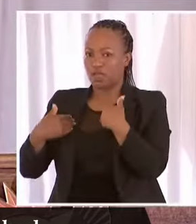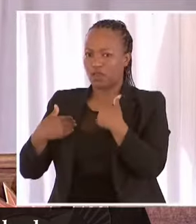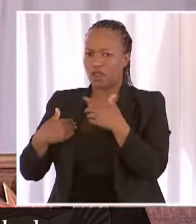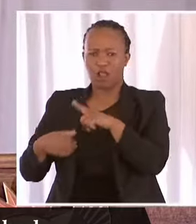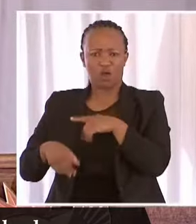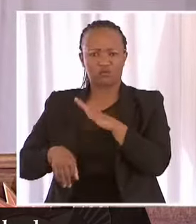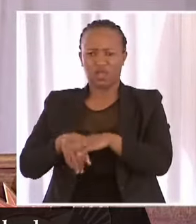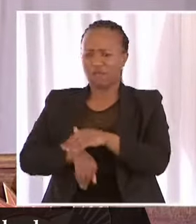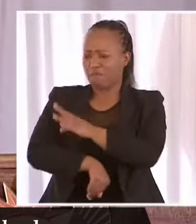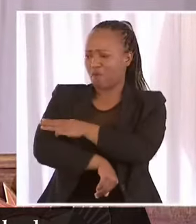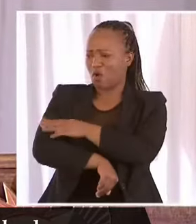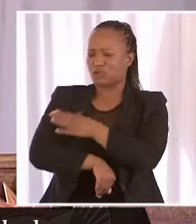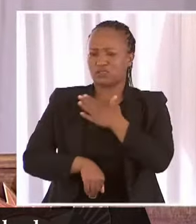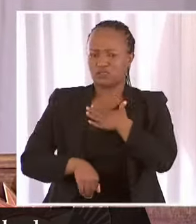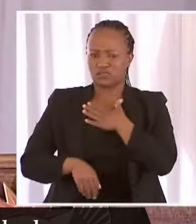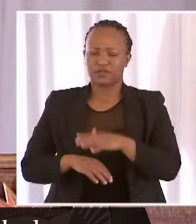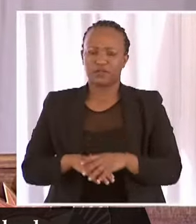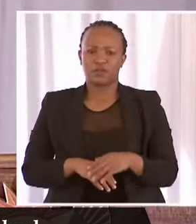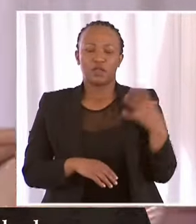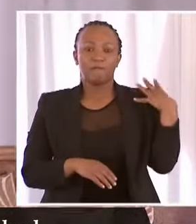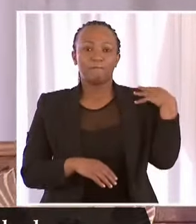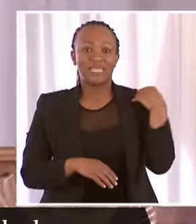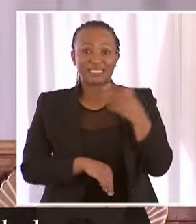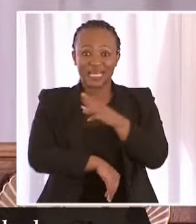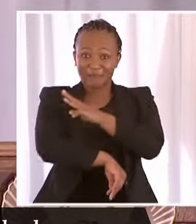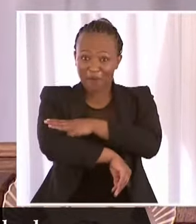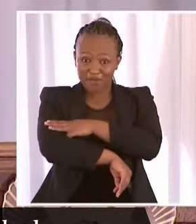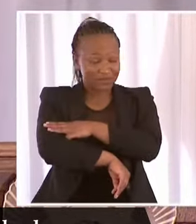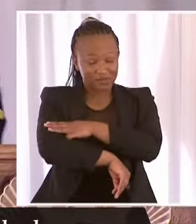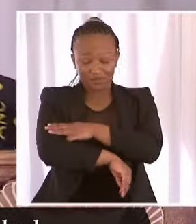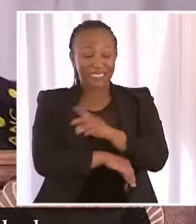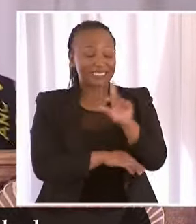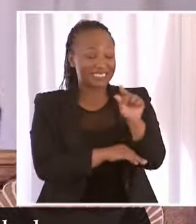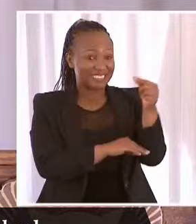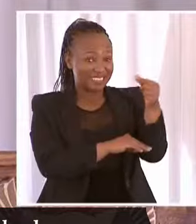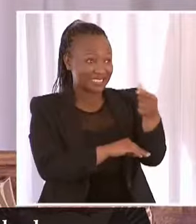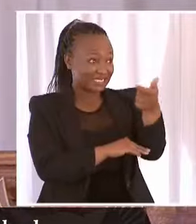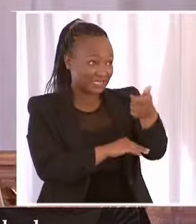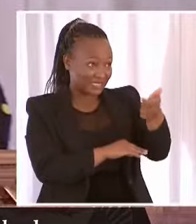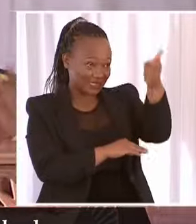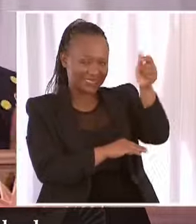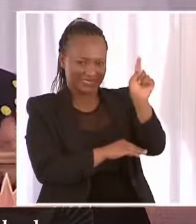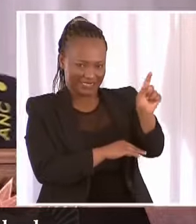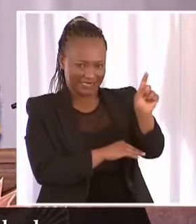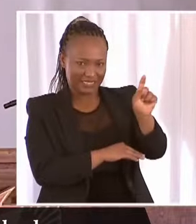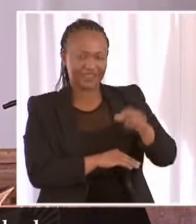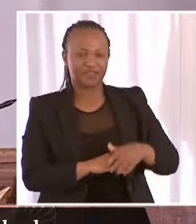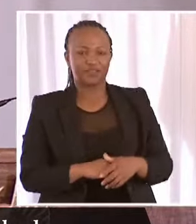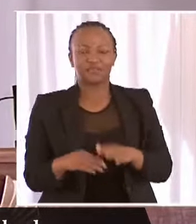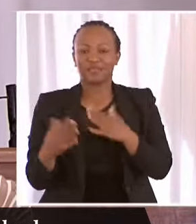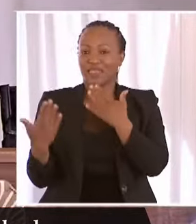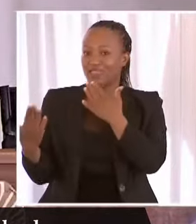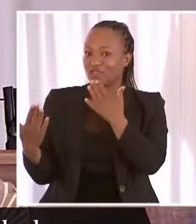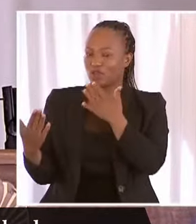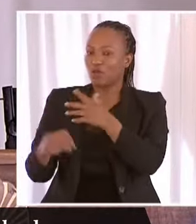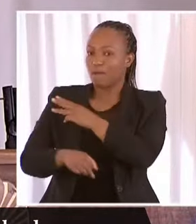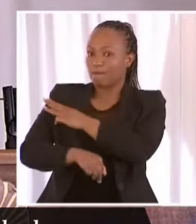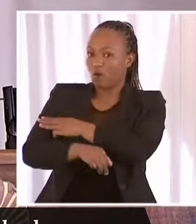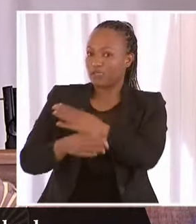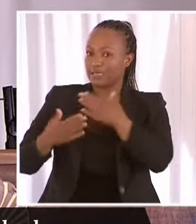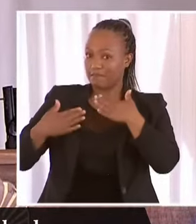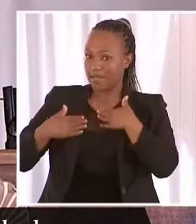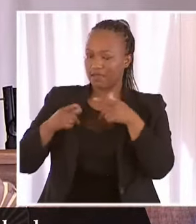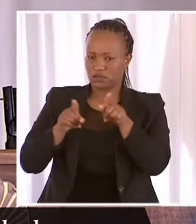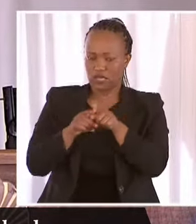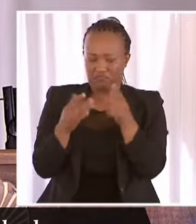time. Ministers think they are bosses. They are not. It's the DGs who are bosses. So thank you. He's my boss even